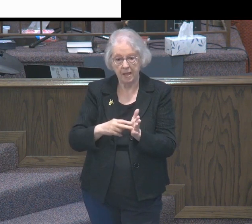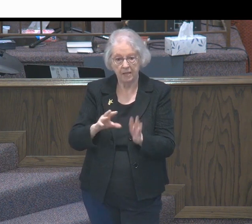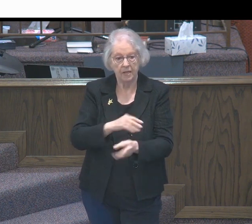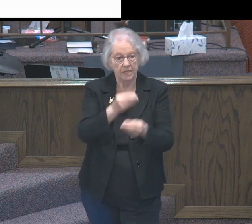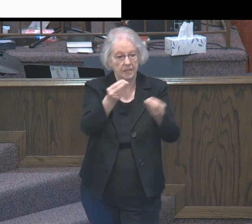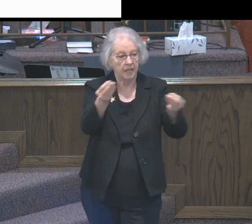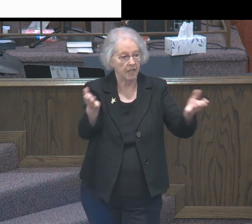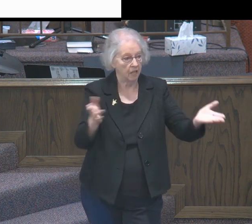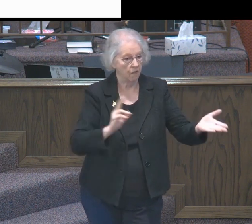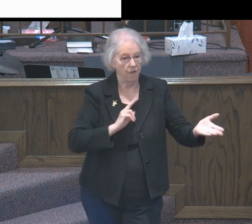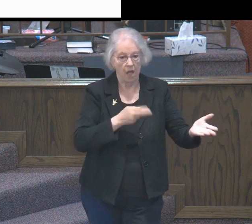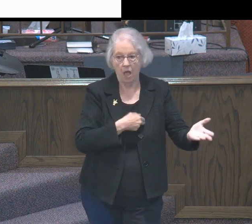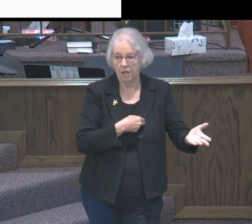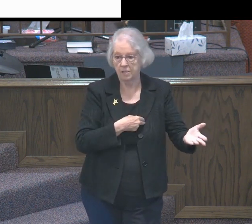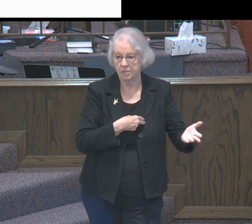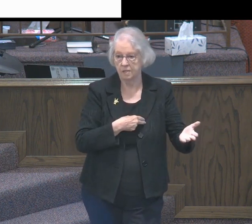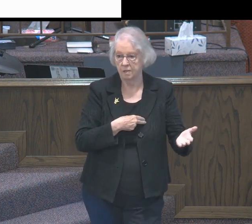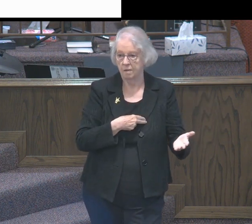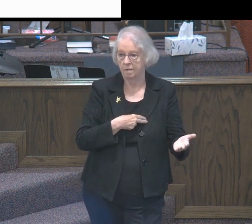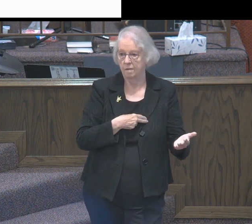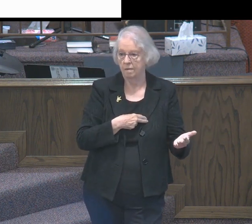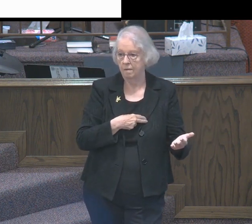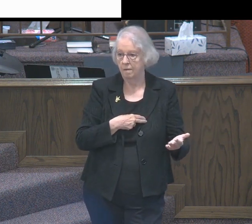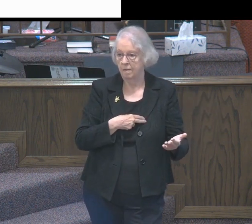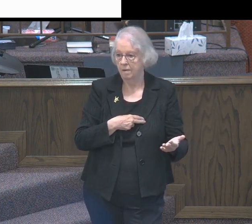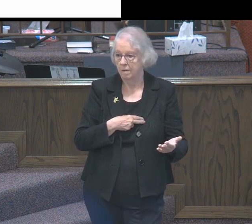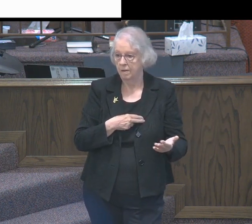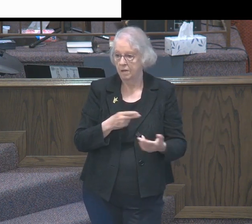performing the letter of the law